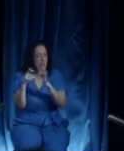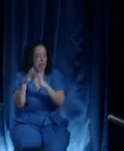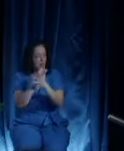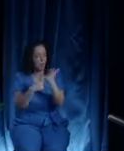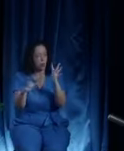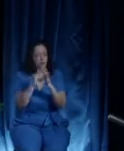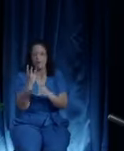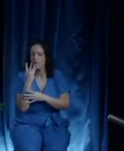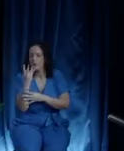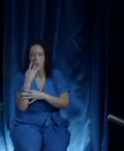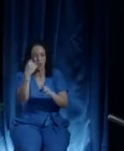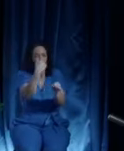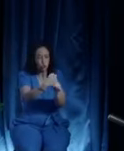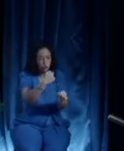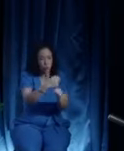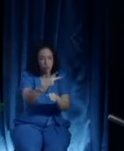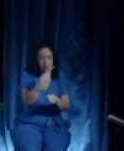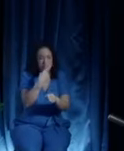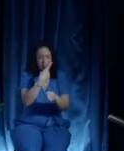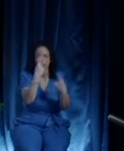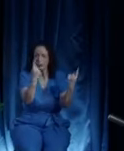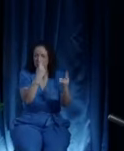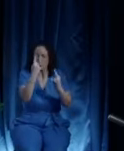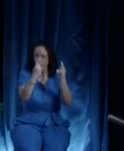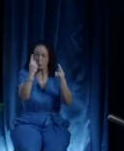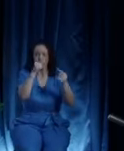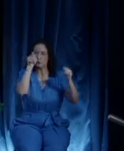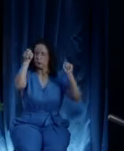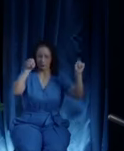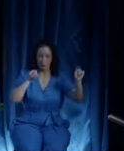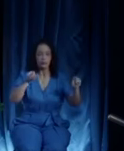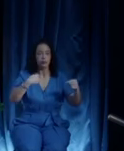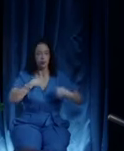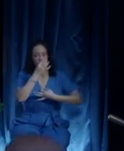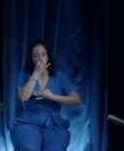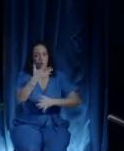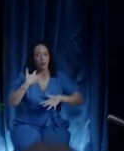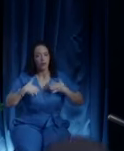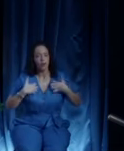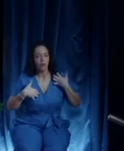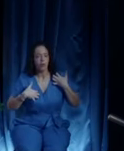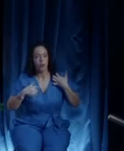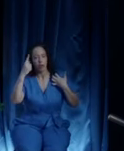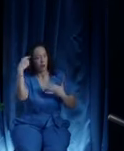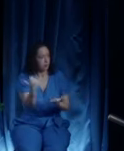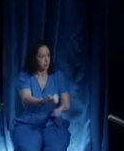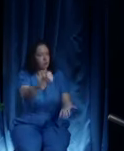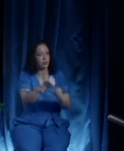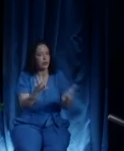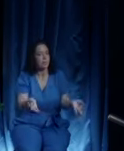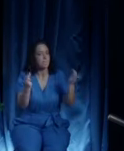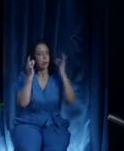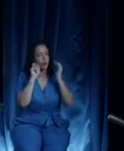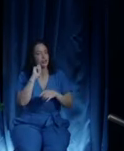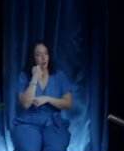do? And, you know, I found it quite fascinating, and I thought it would make a good podcast. And